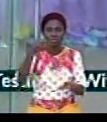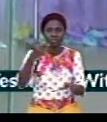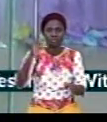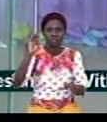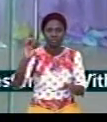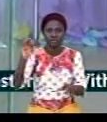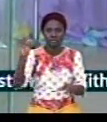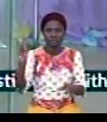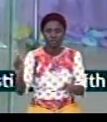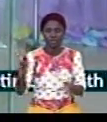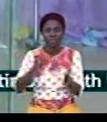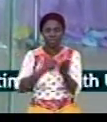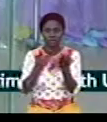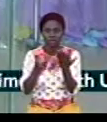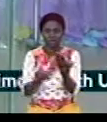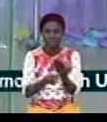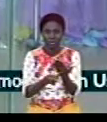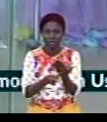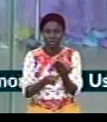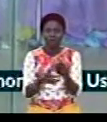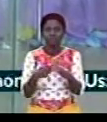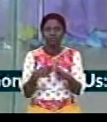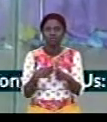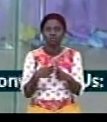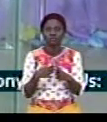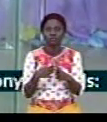global crusade from the man of God,